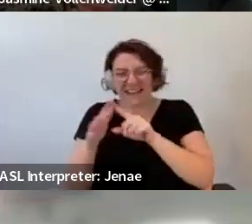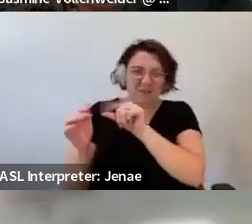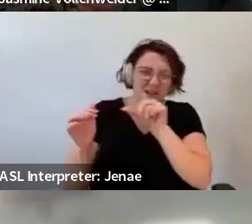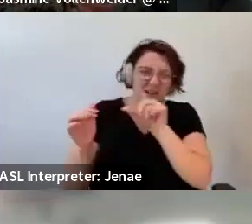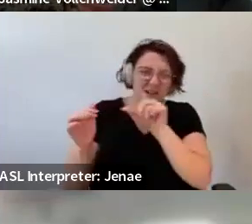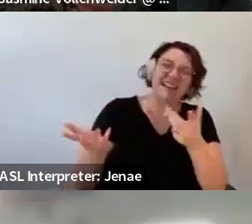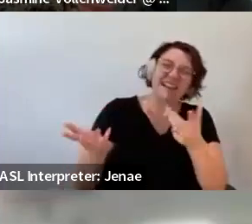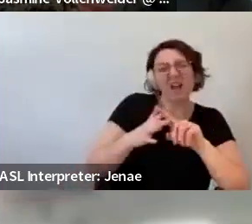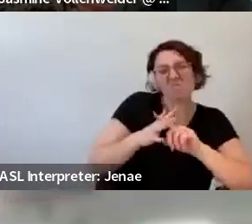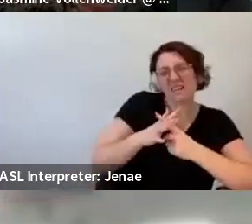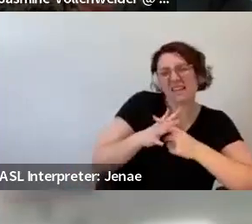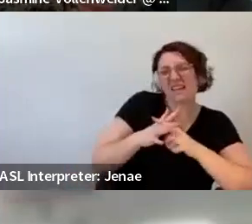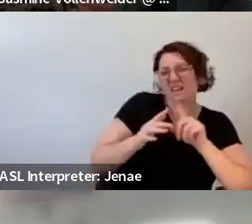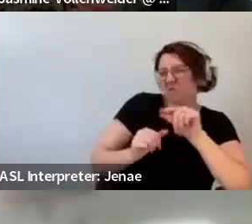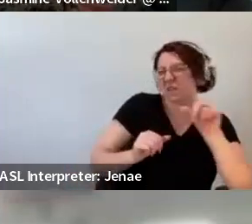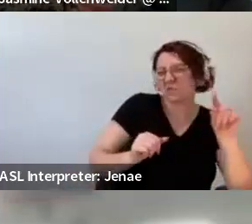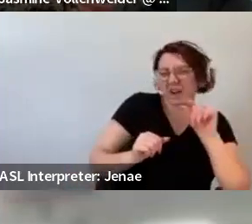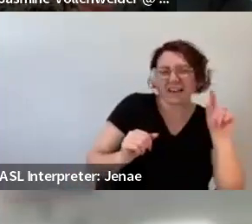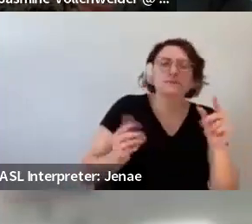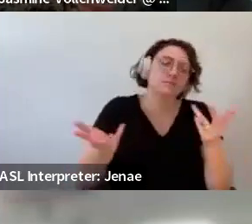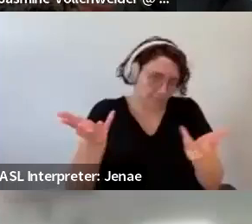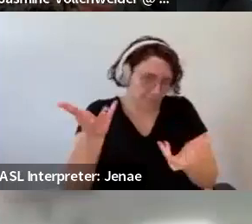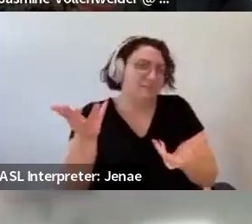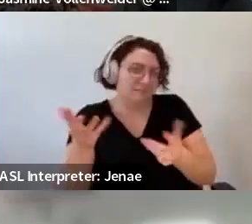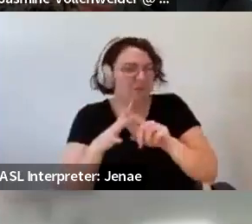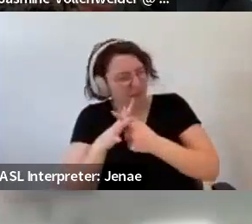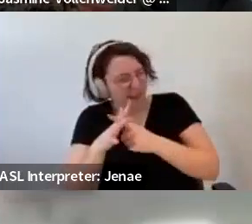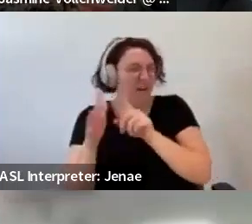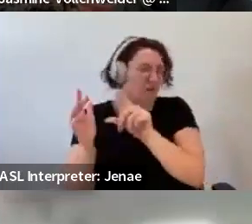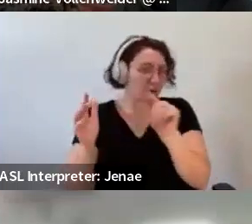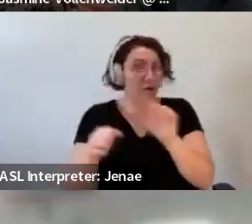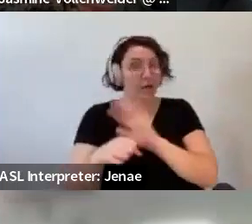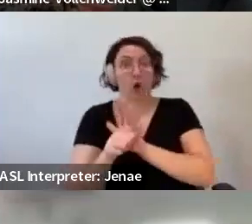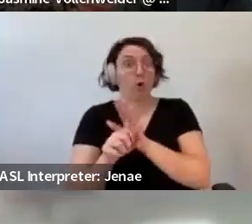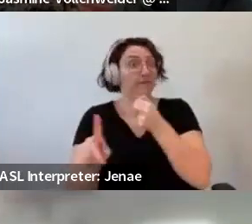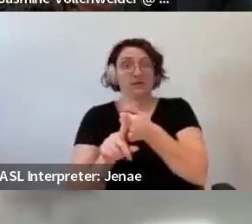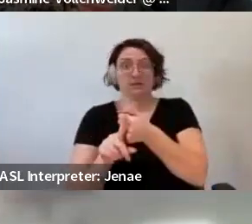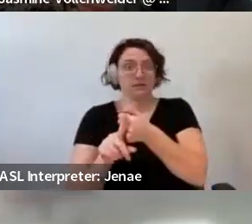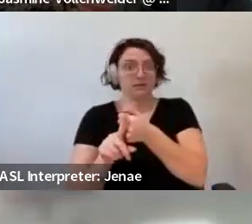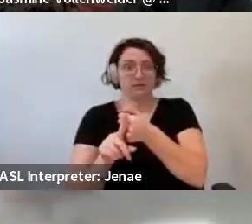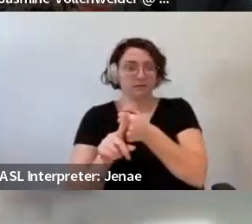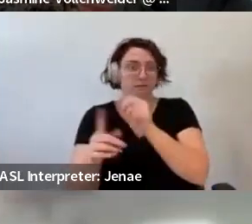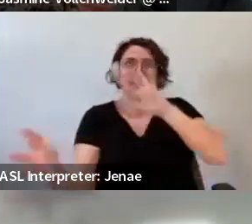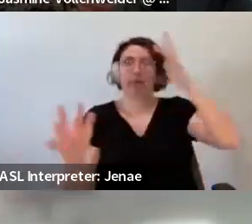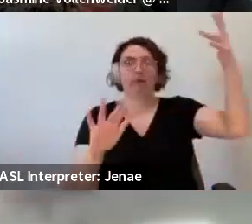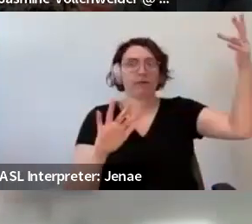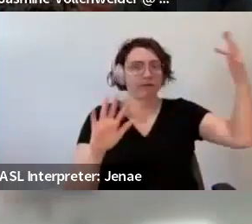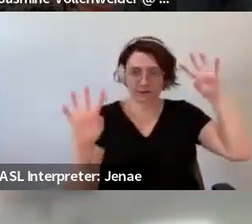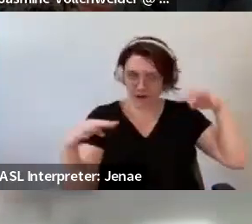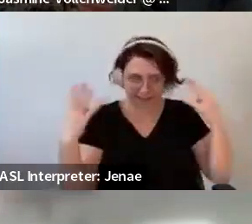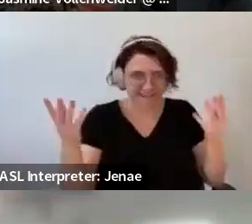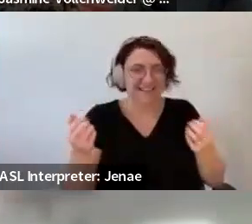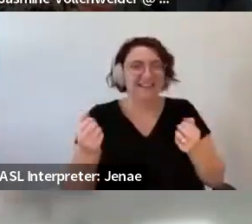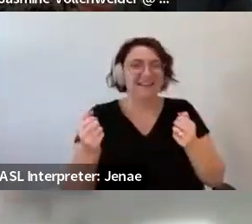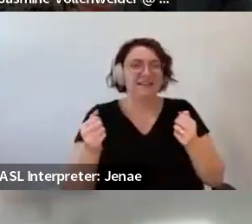beginning of 2020. Okay, beginning of 2020. And then that whole thing was crazy. And so you got folks